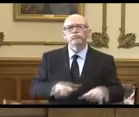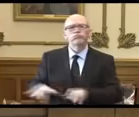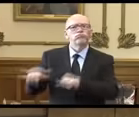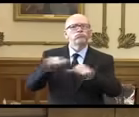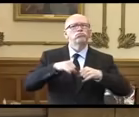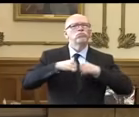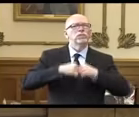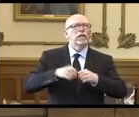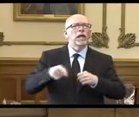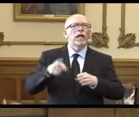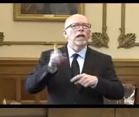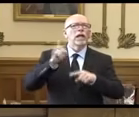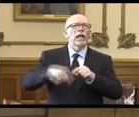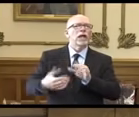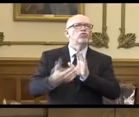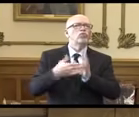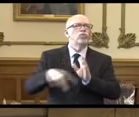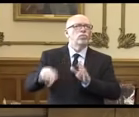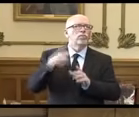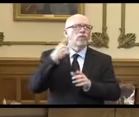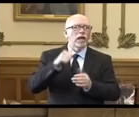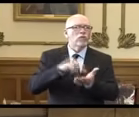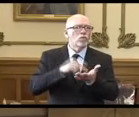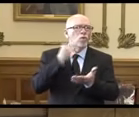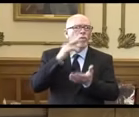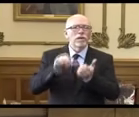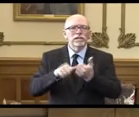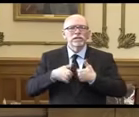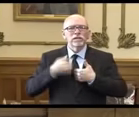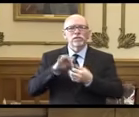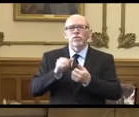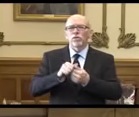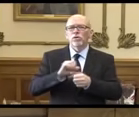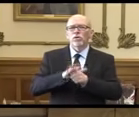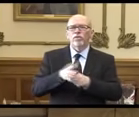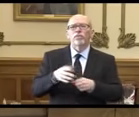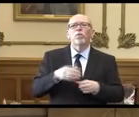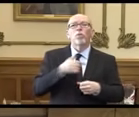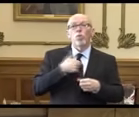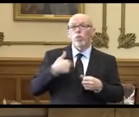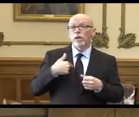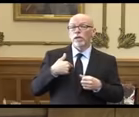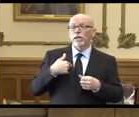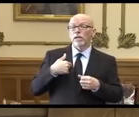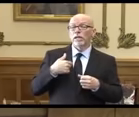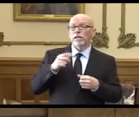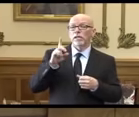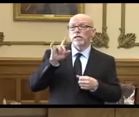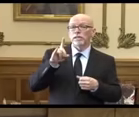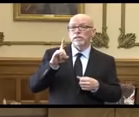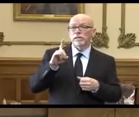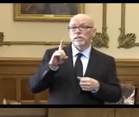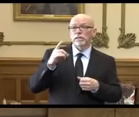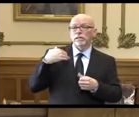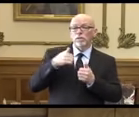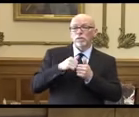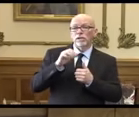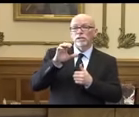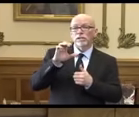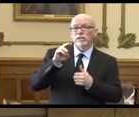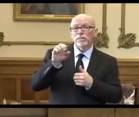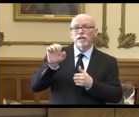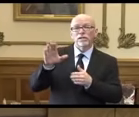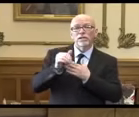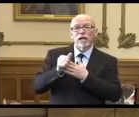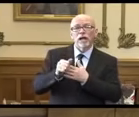or immunity for long-term care facilities as it pertains to their response. We have, along the way with CMS's guidance,